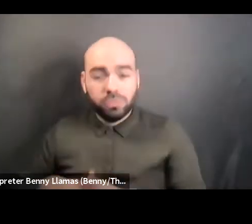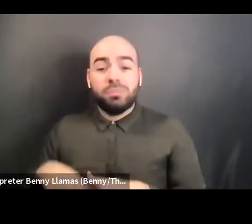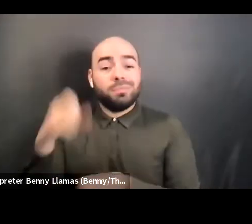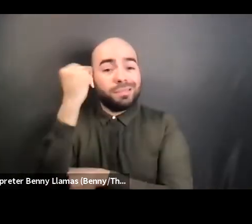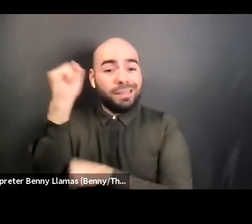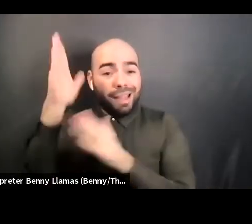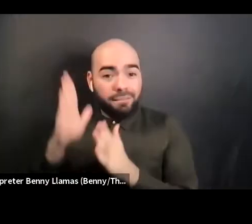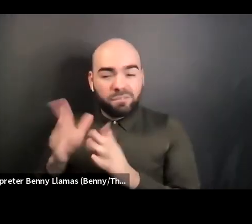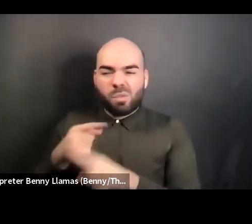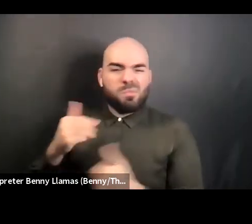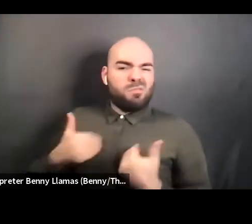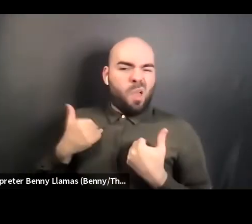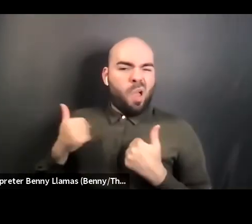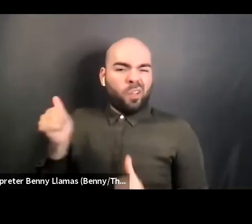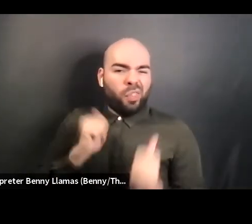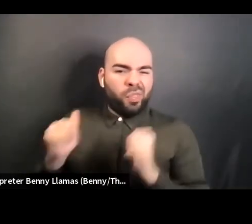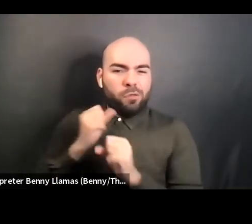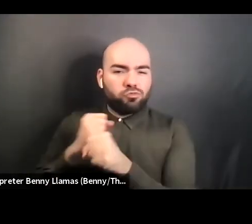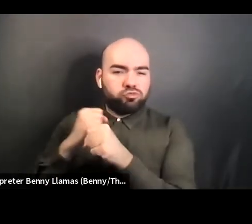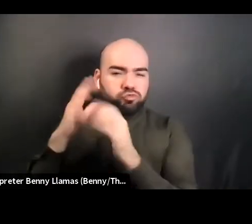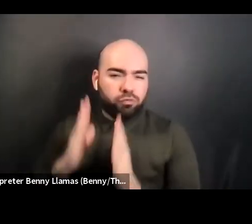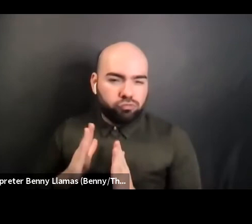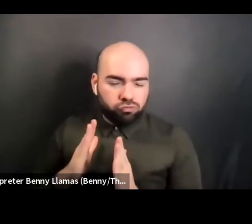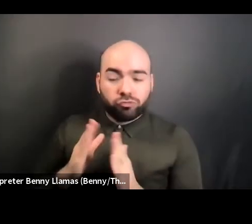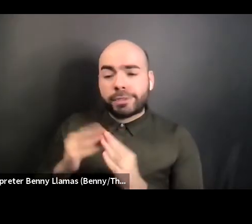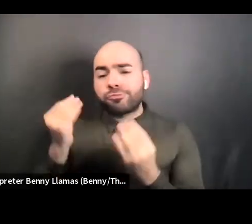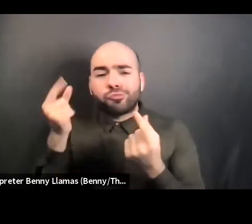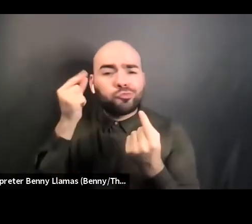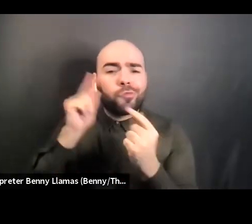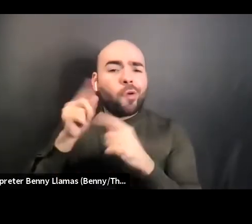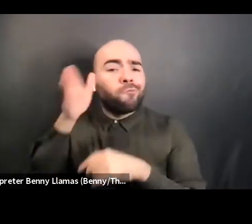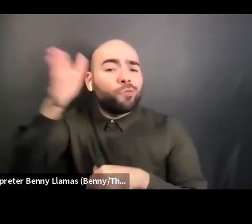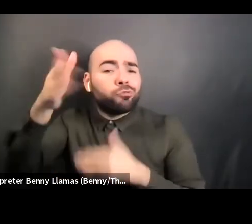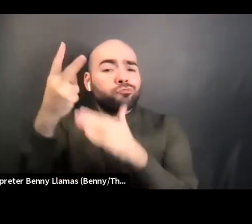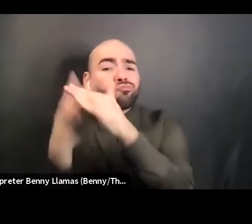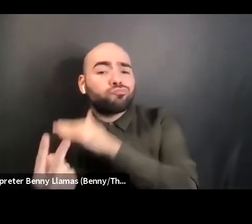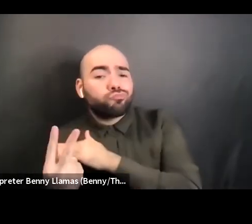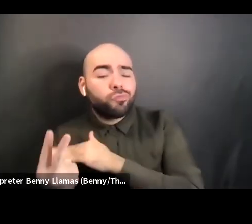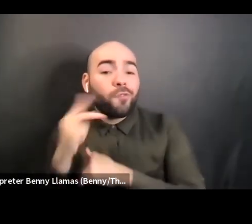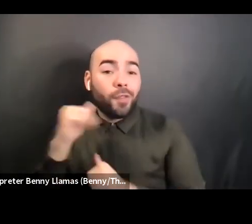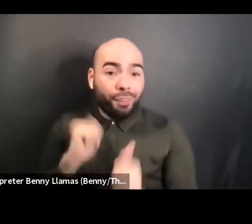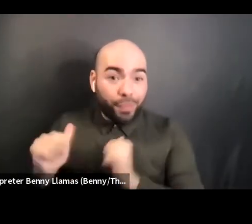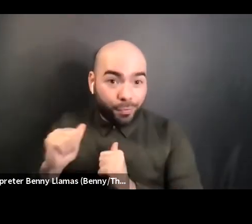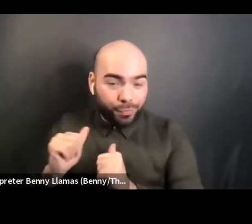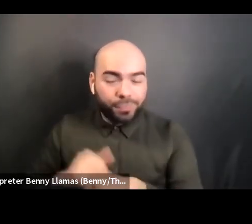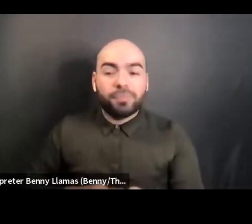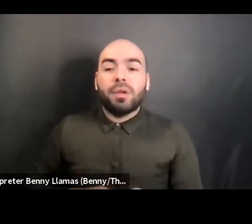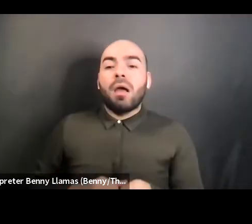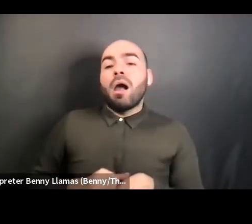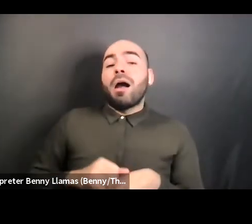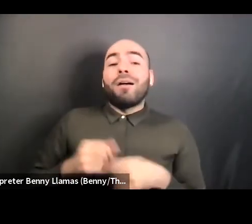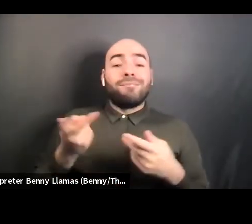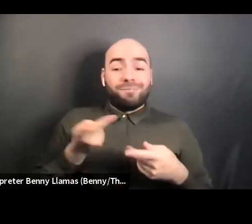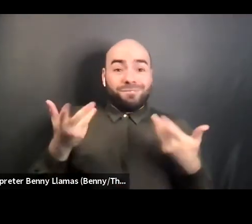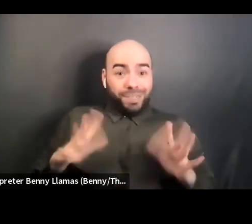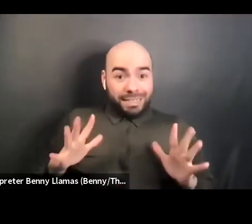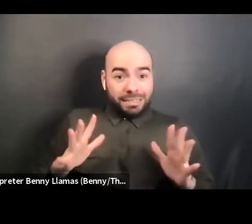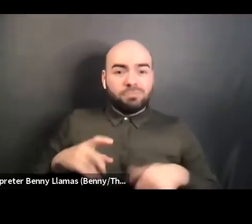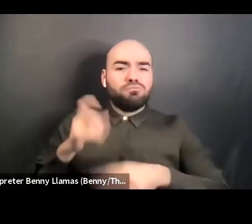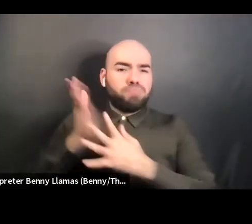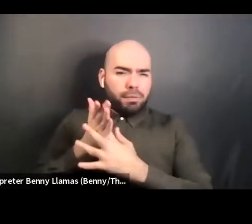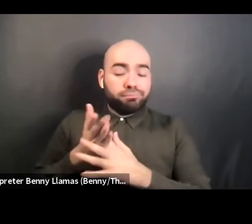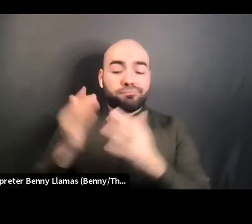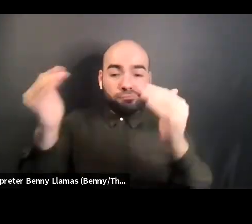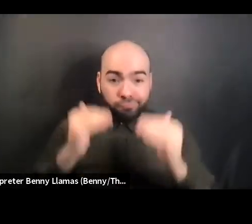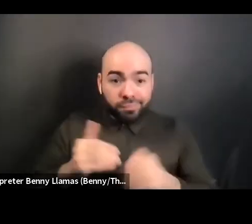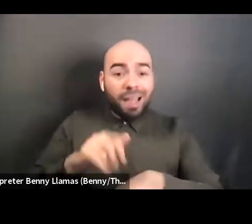as they explore the future of Native theater and subsequently the future of theater. Then there's a quick break at 5:15. We have